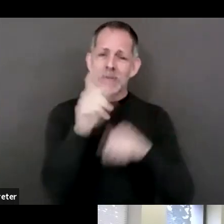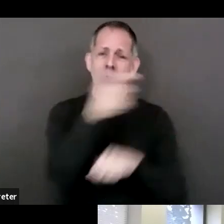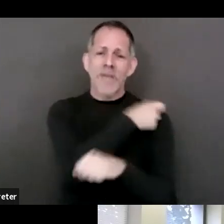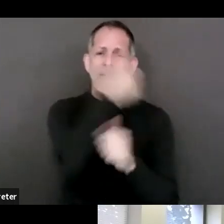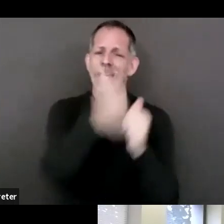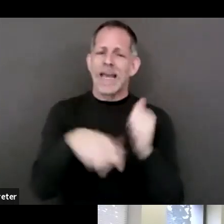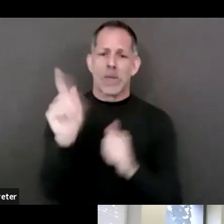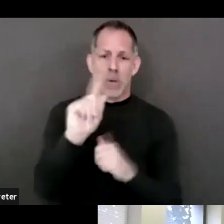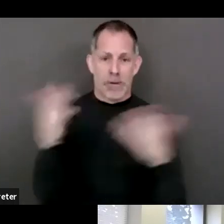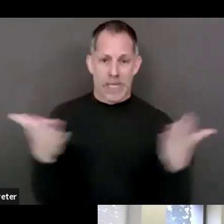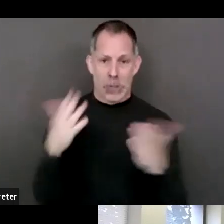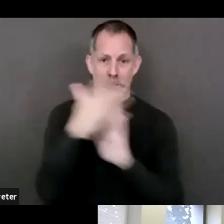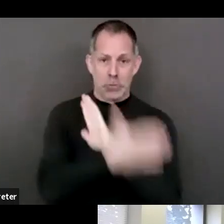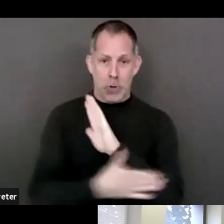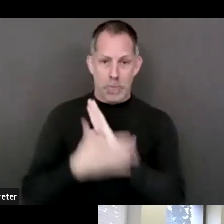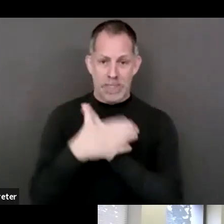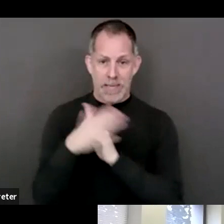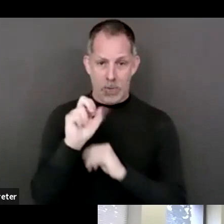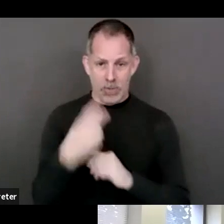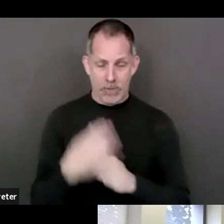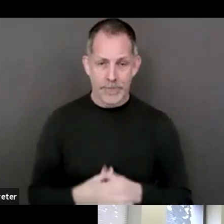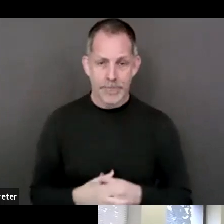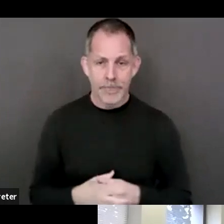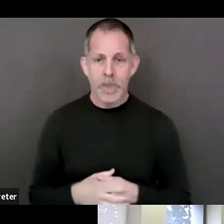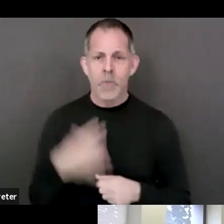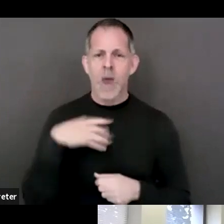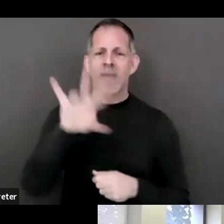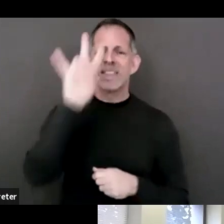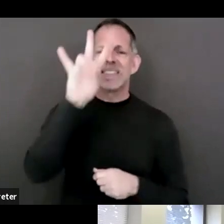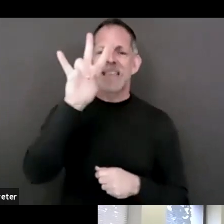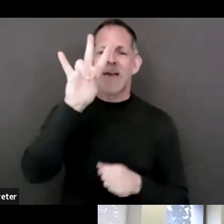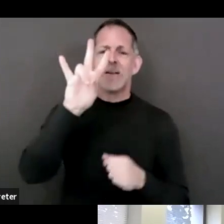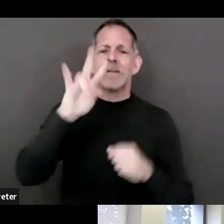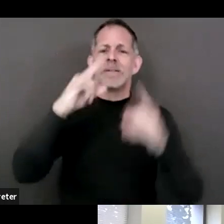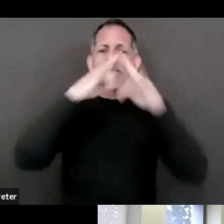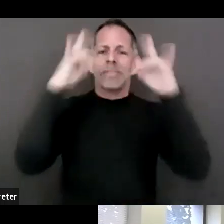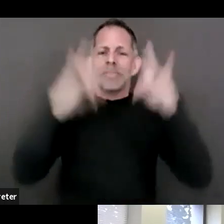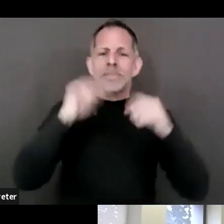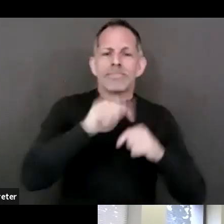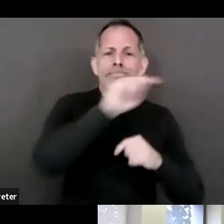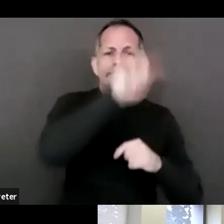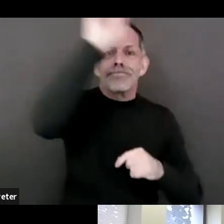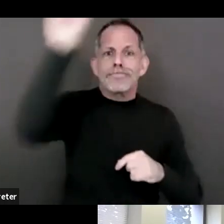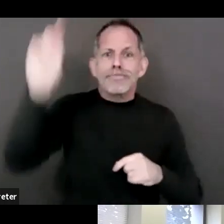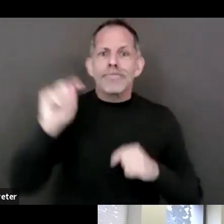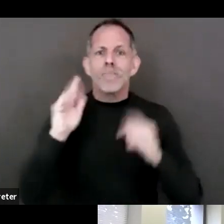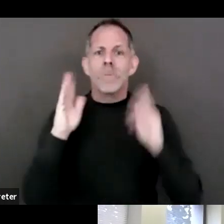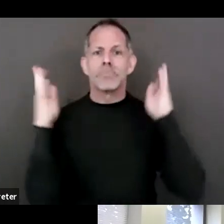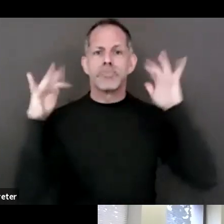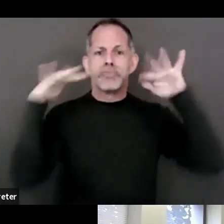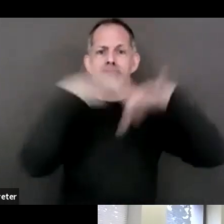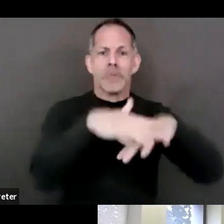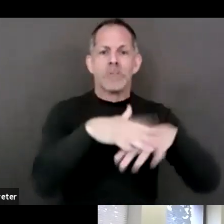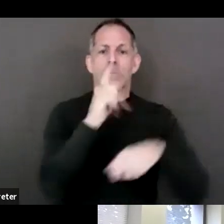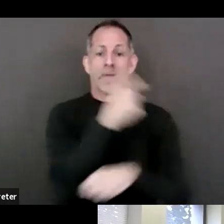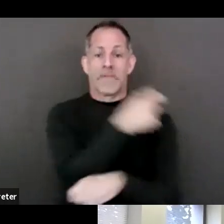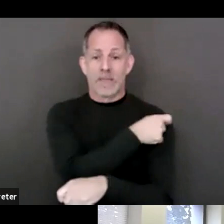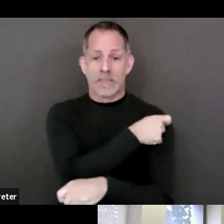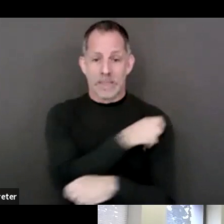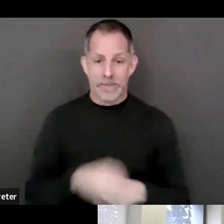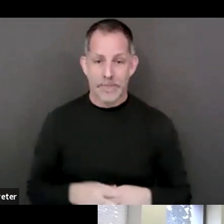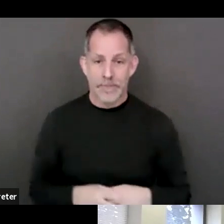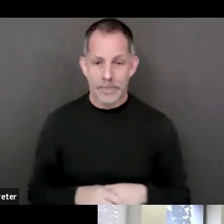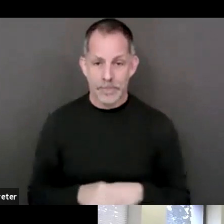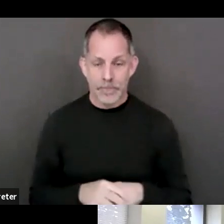So first, beginning yesterday, we're now releasing appointments 1 week at a time. Historically, we've been